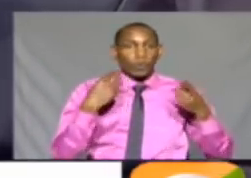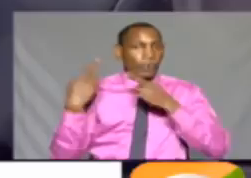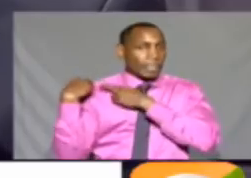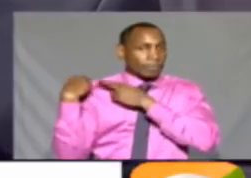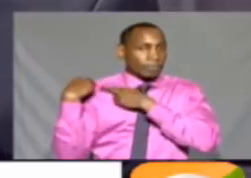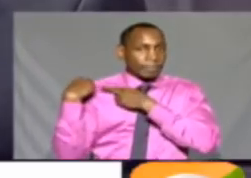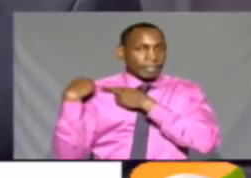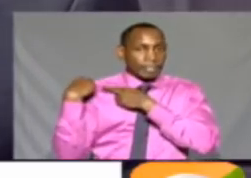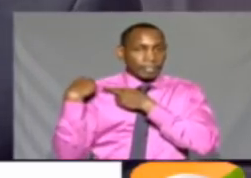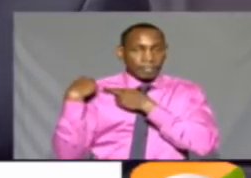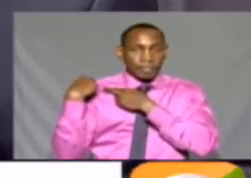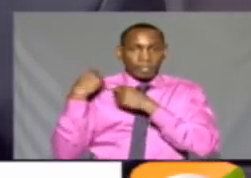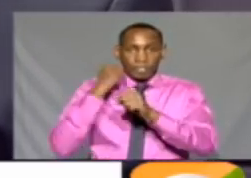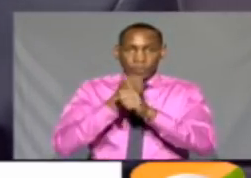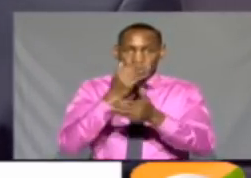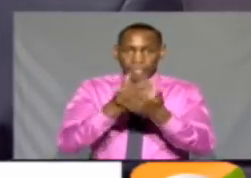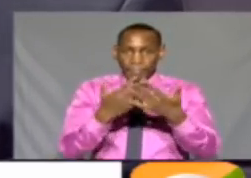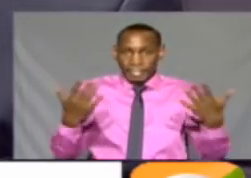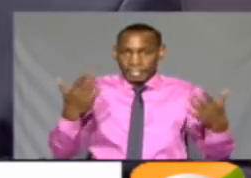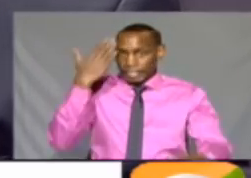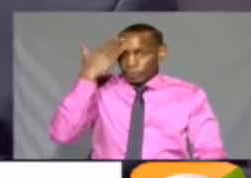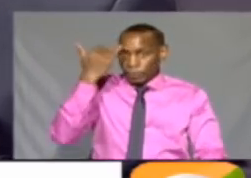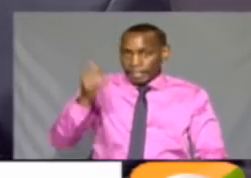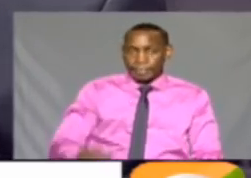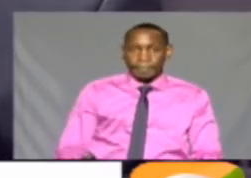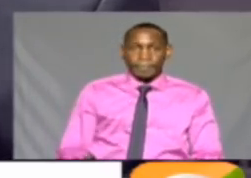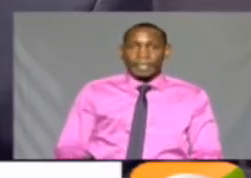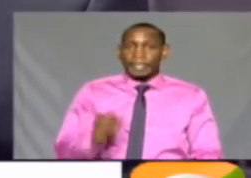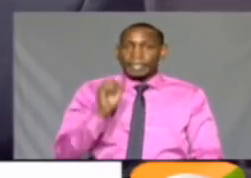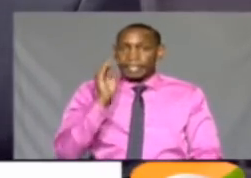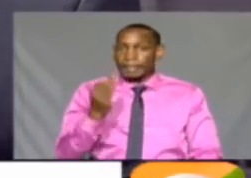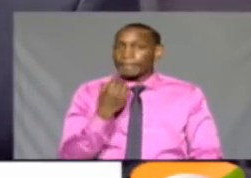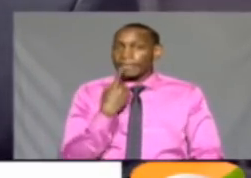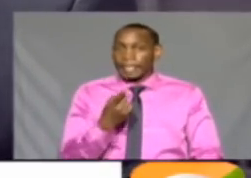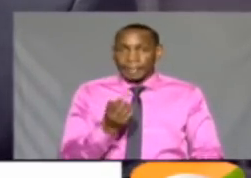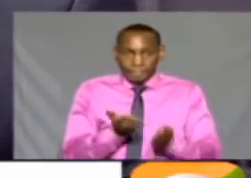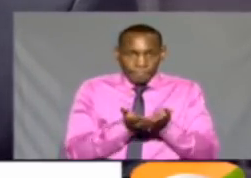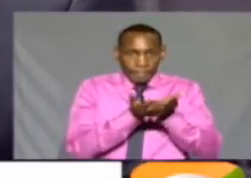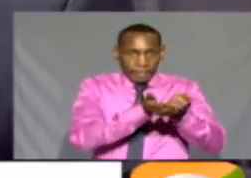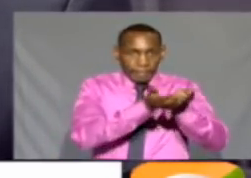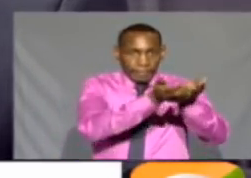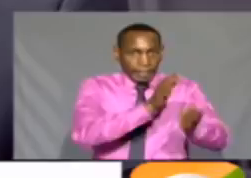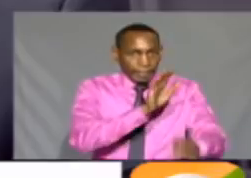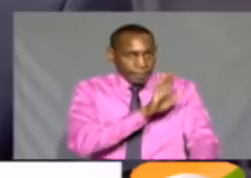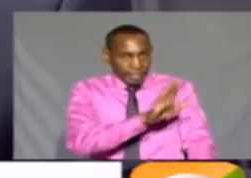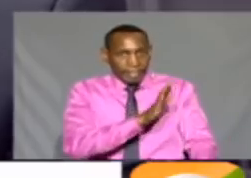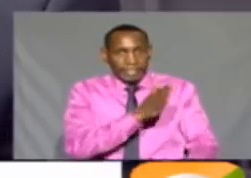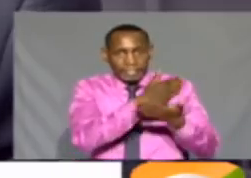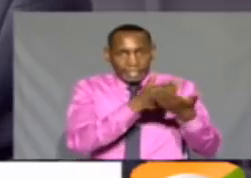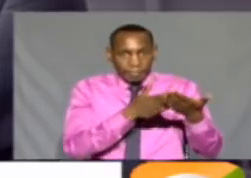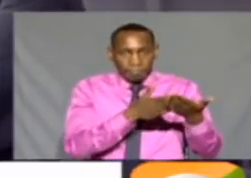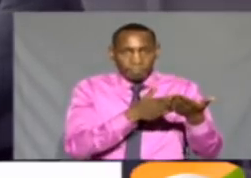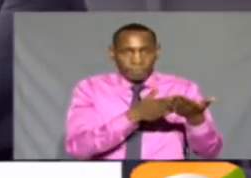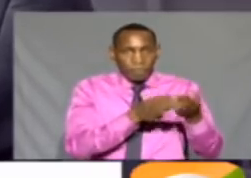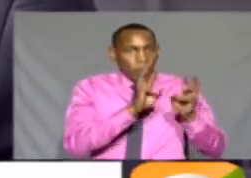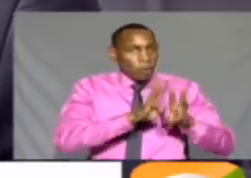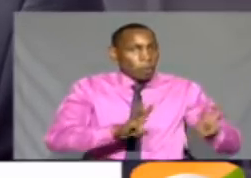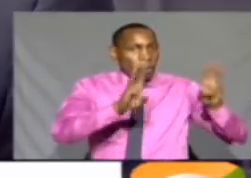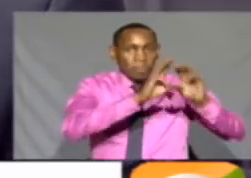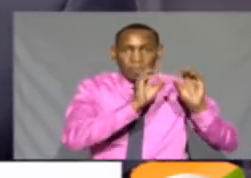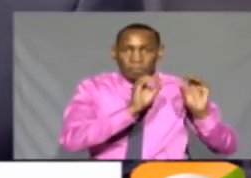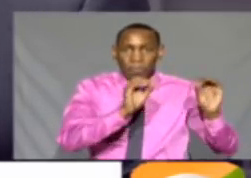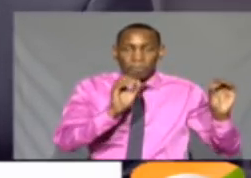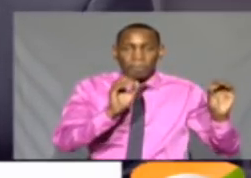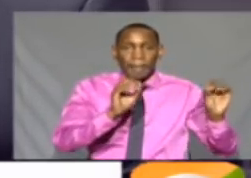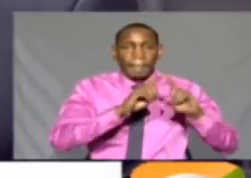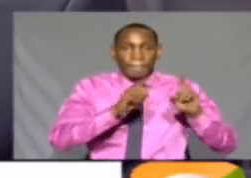is it to do certain things? Because if you're saying these ferries, some of them are unseaworthy, and yet